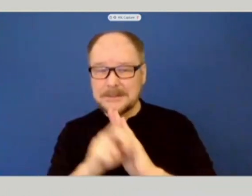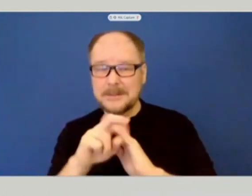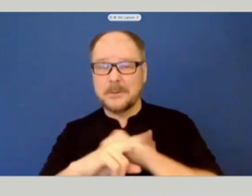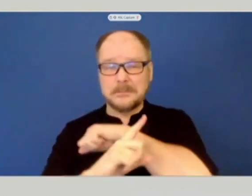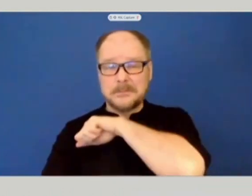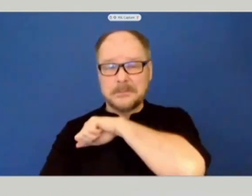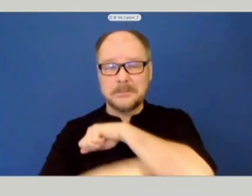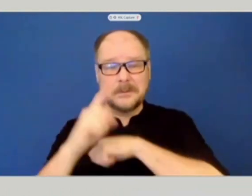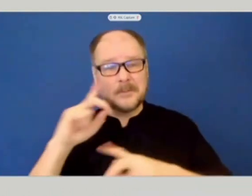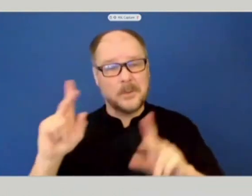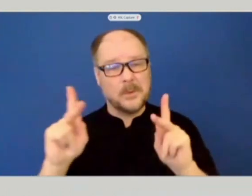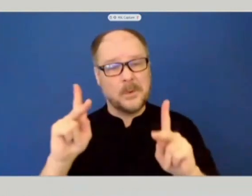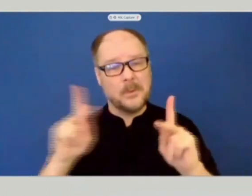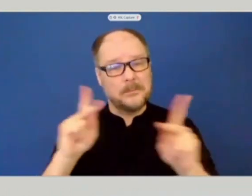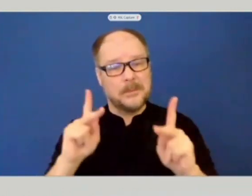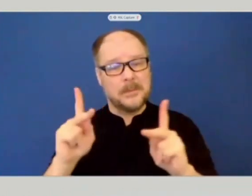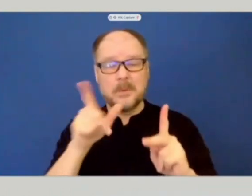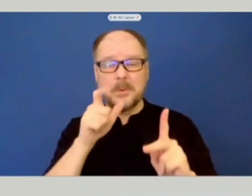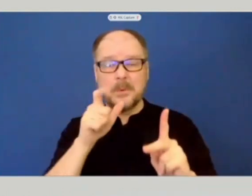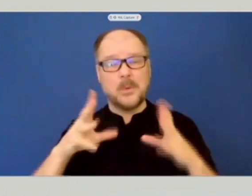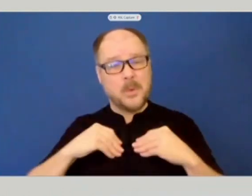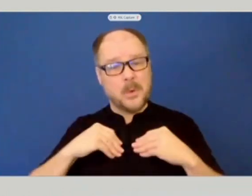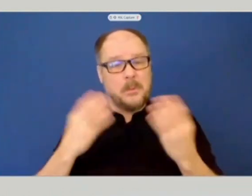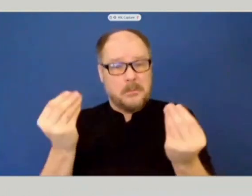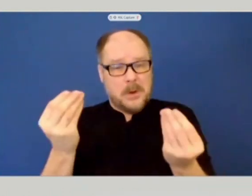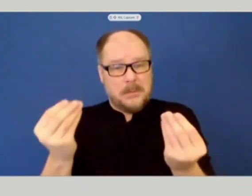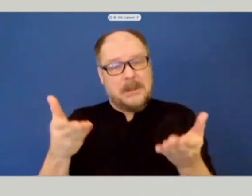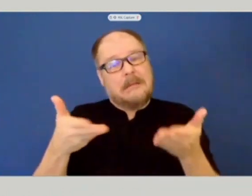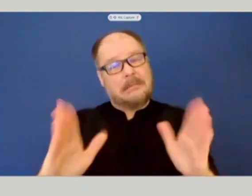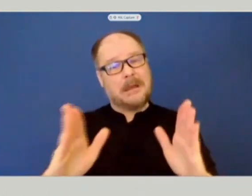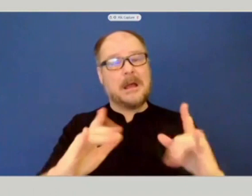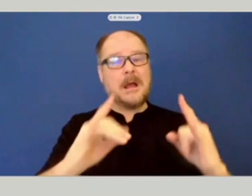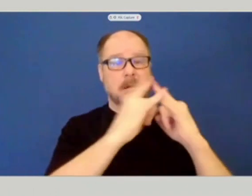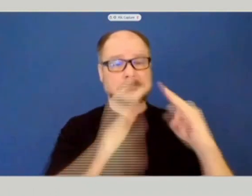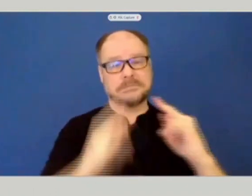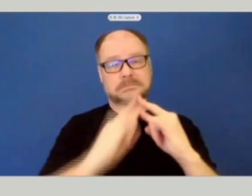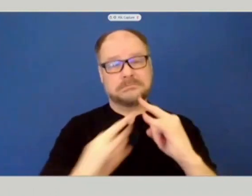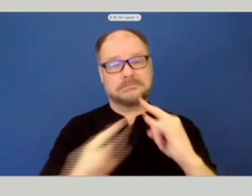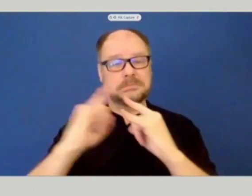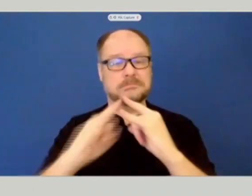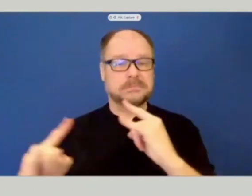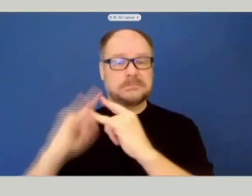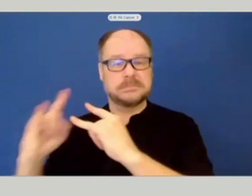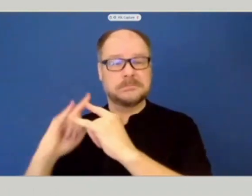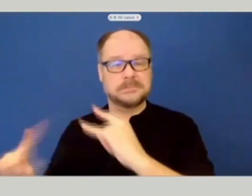their property and allowing people to put tents up again on these properties?